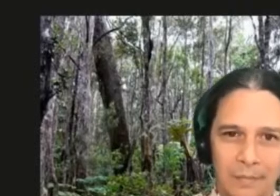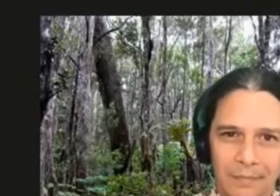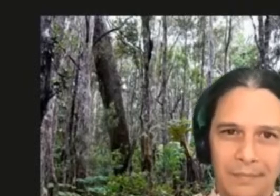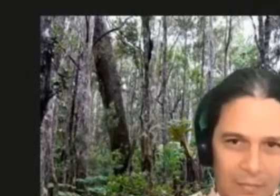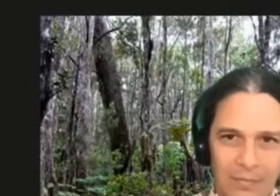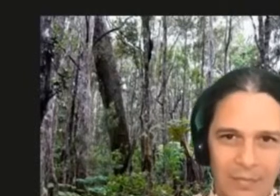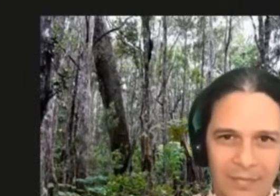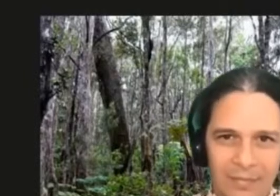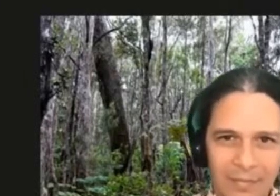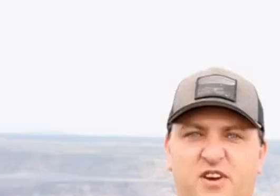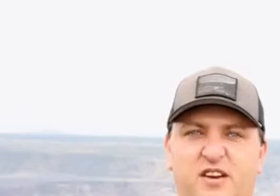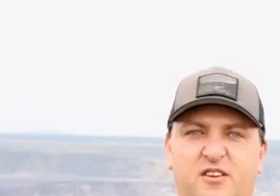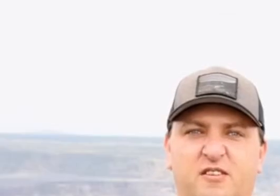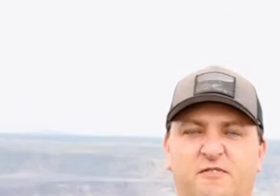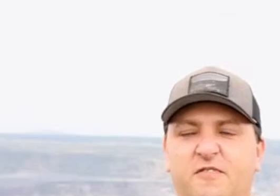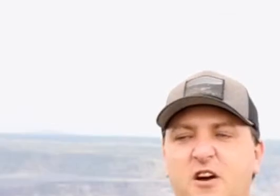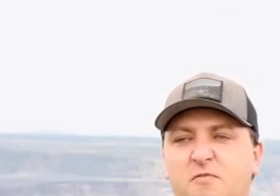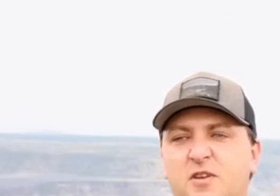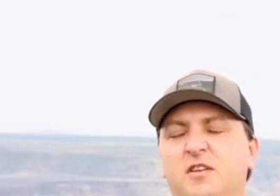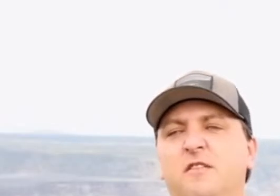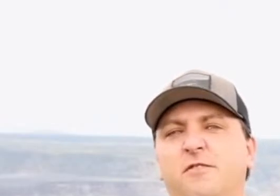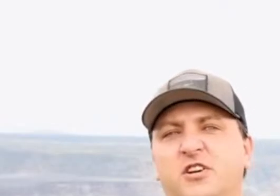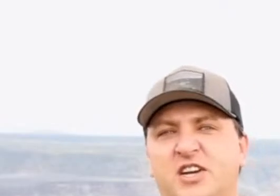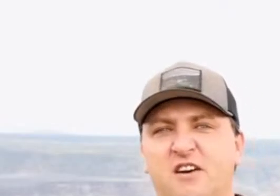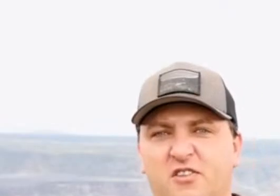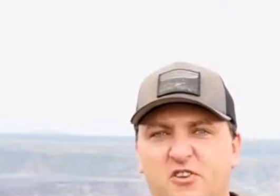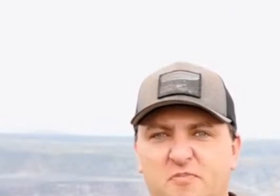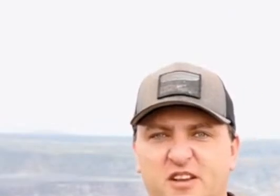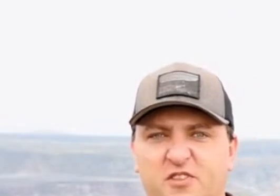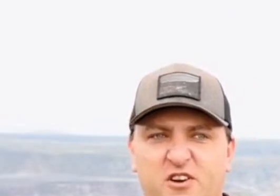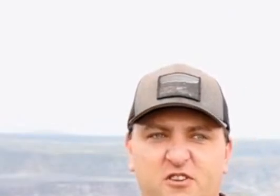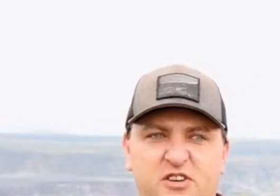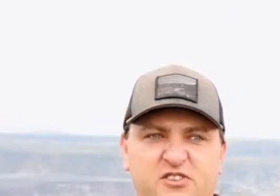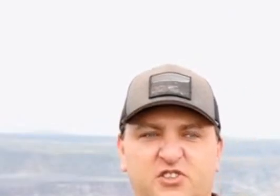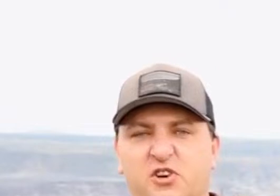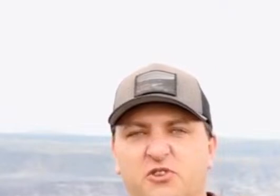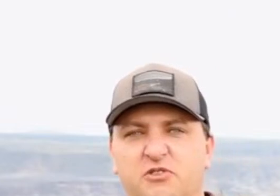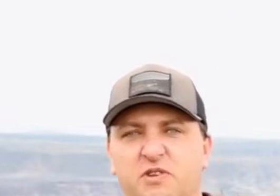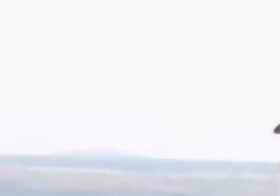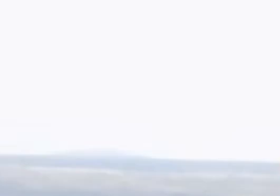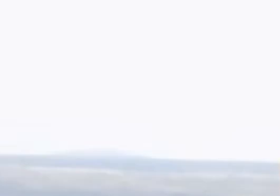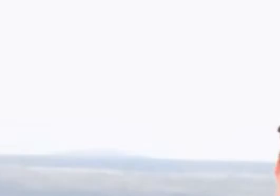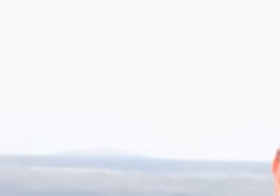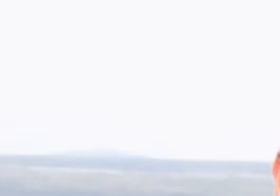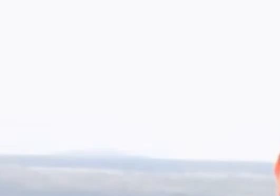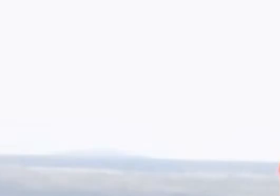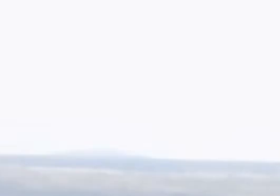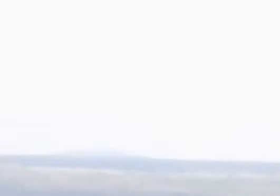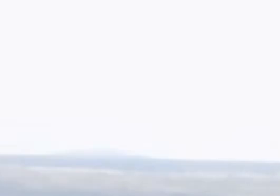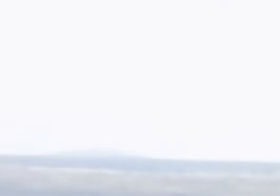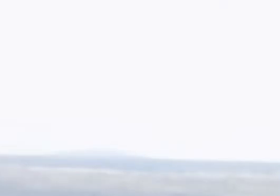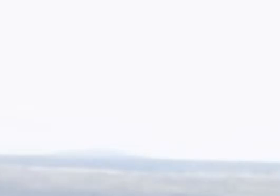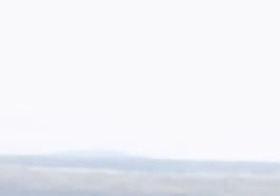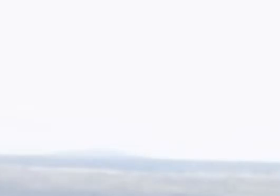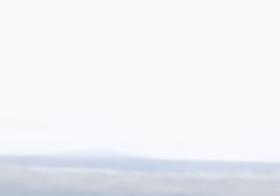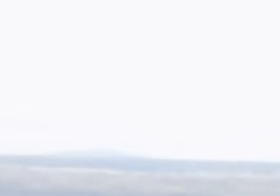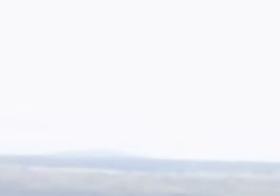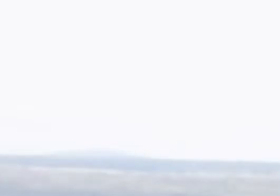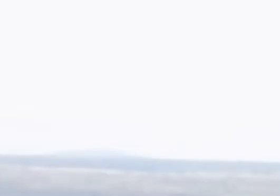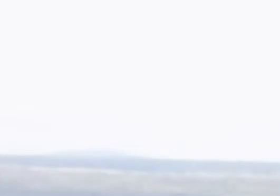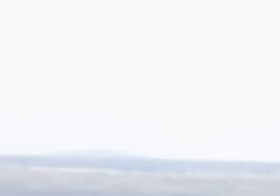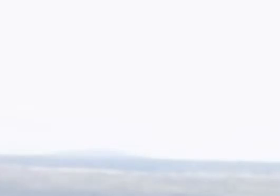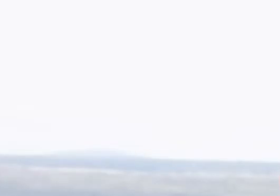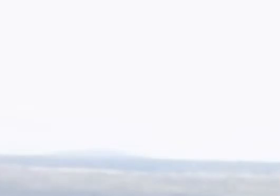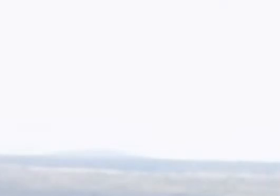Ken Hahn on the stream trying to help flush out a little bit of the ongoing because it's so new. It's completely different from our previous